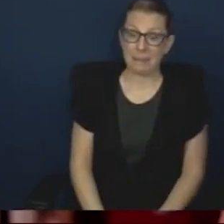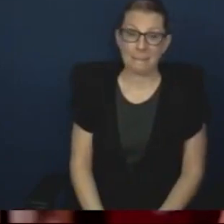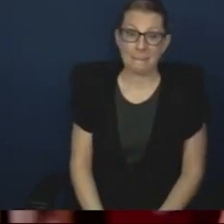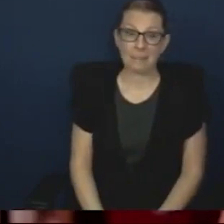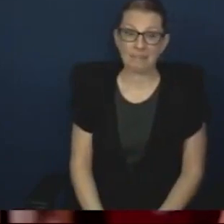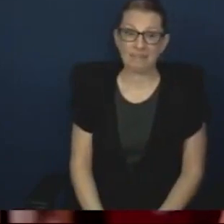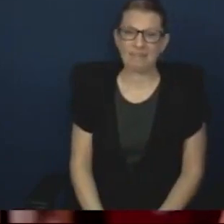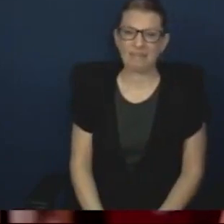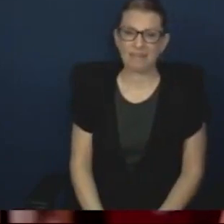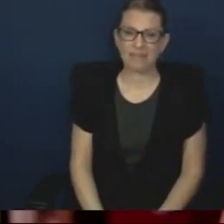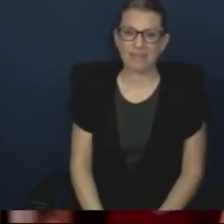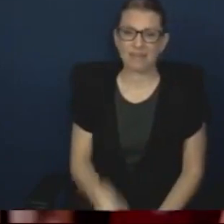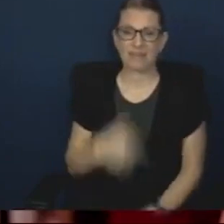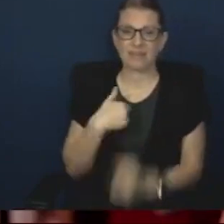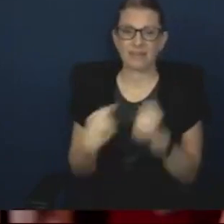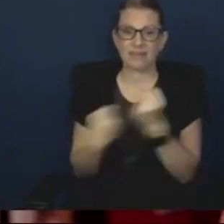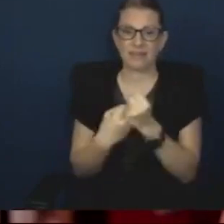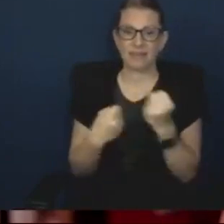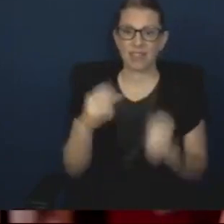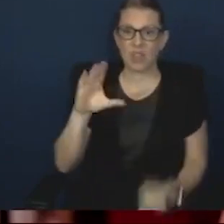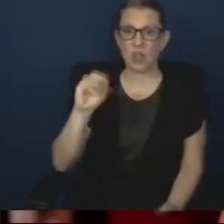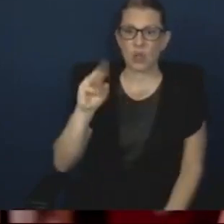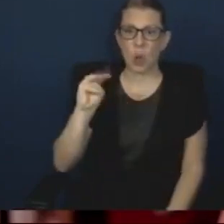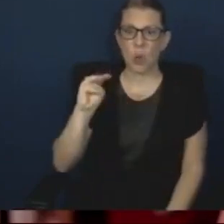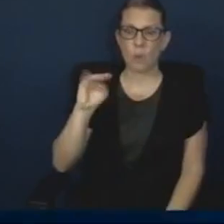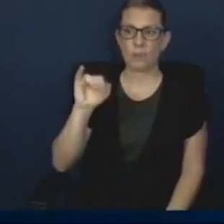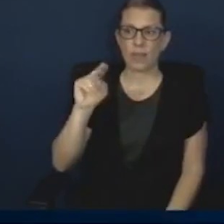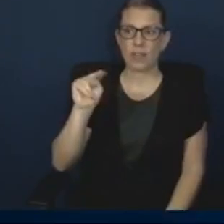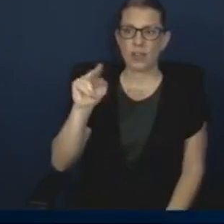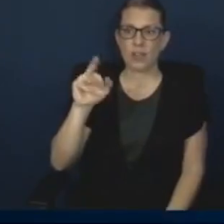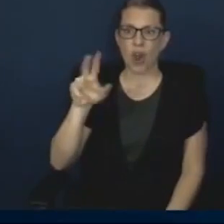of Cominardi, right? They think